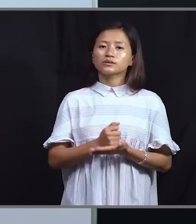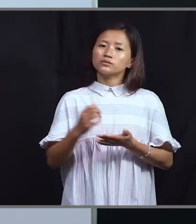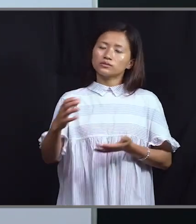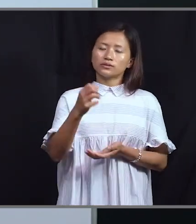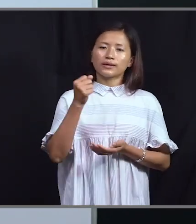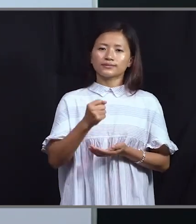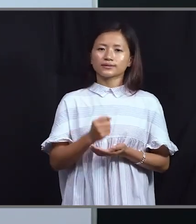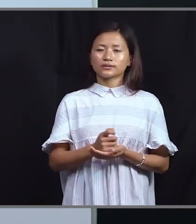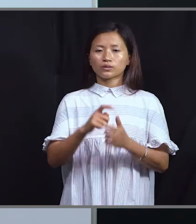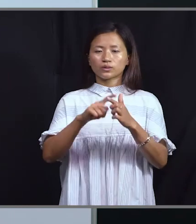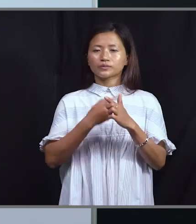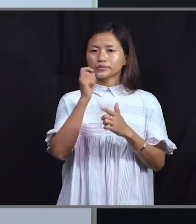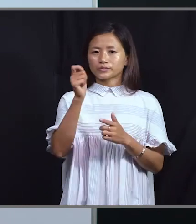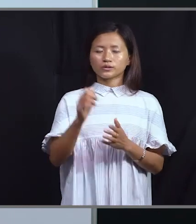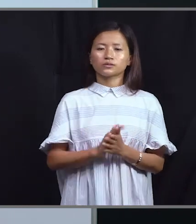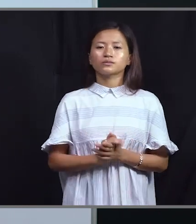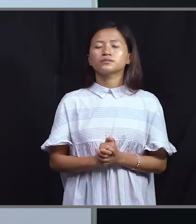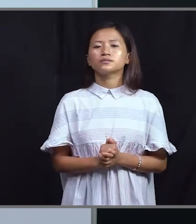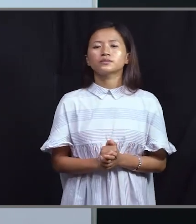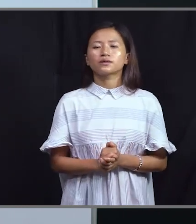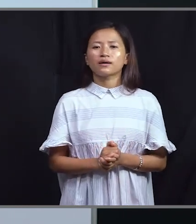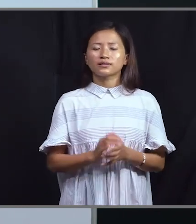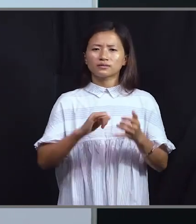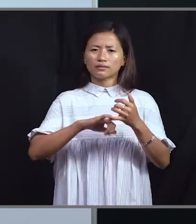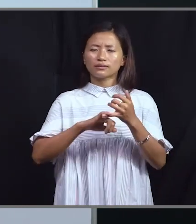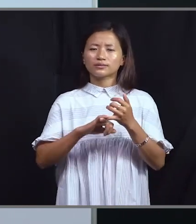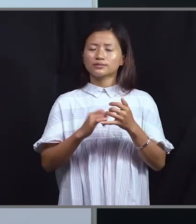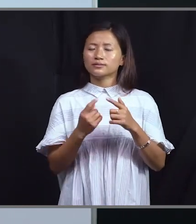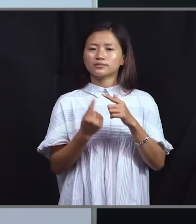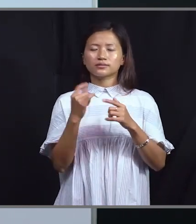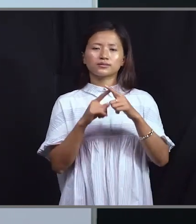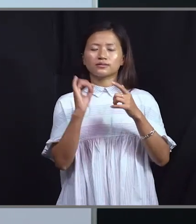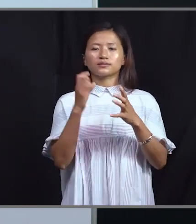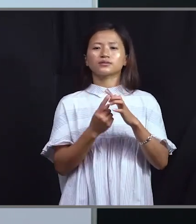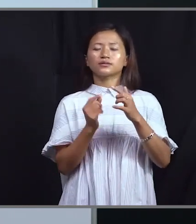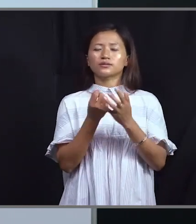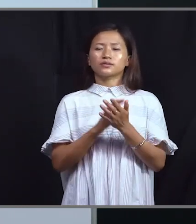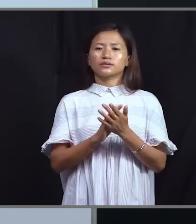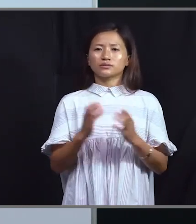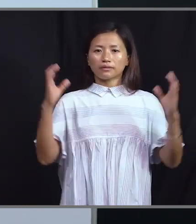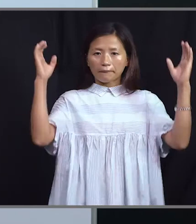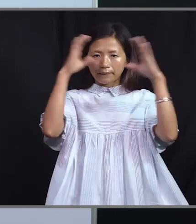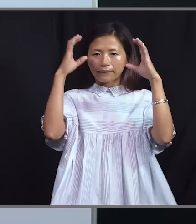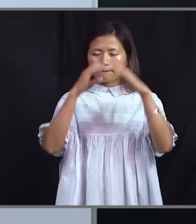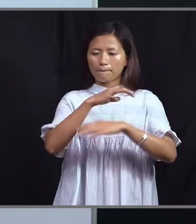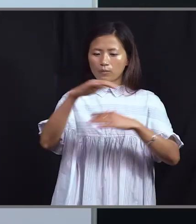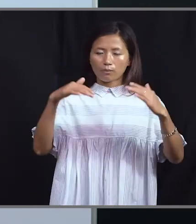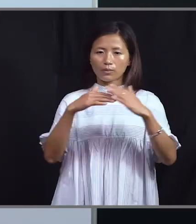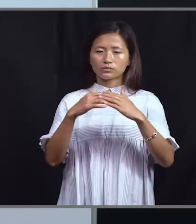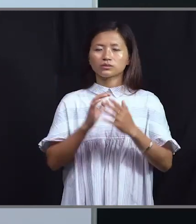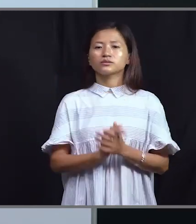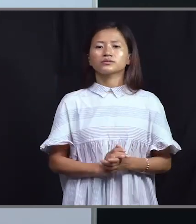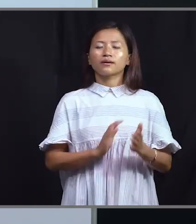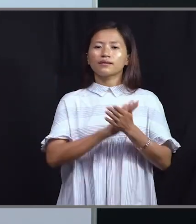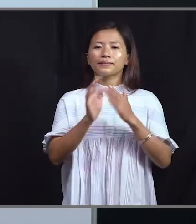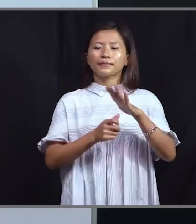handle their job. Okay, so in that situation, what happens is that sometimes it becomes confusion among the specialists and the head